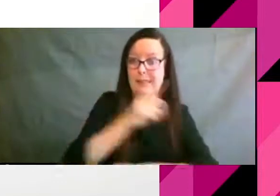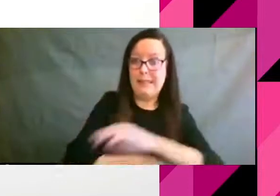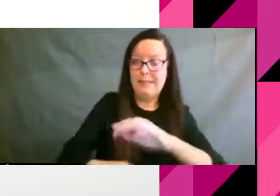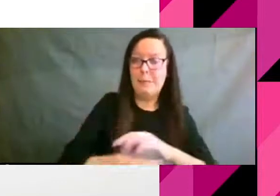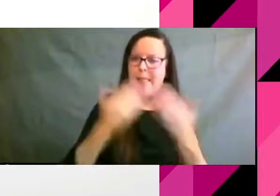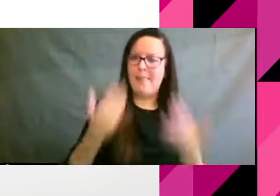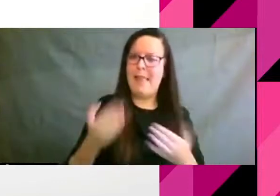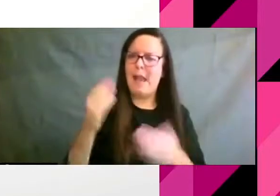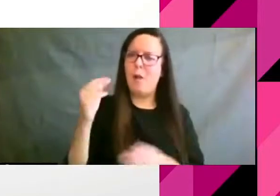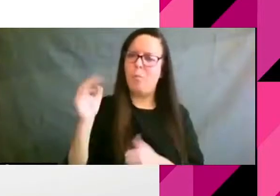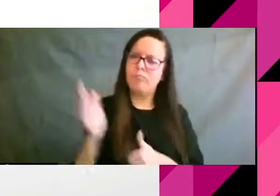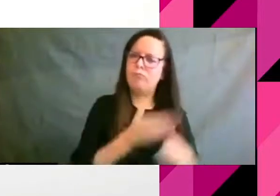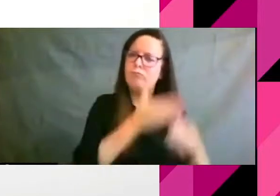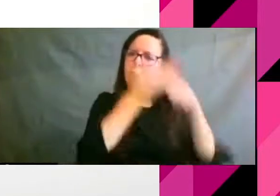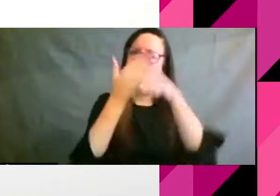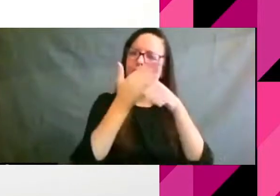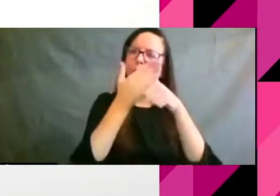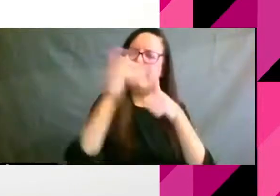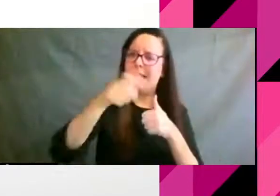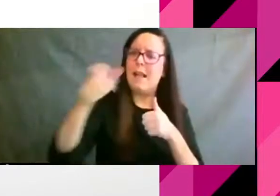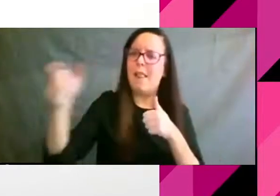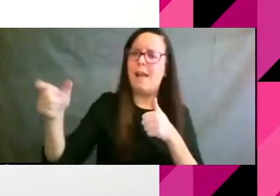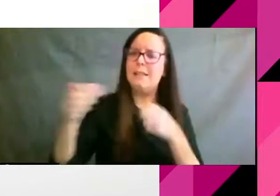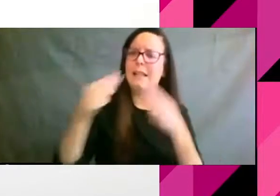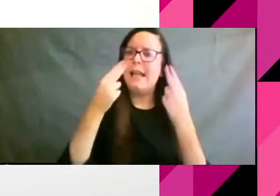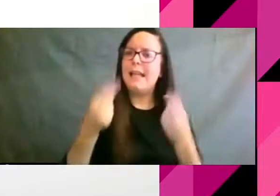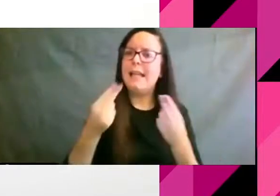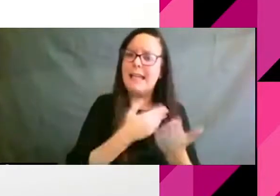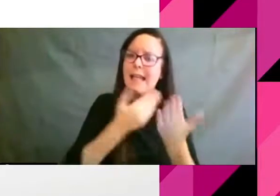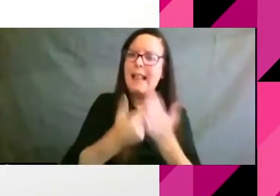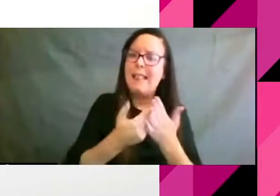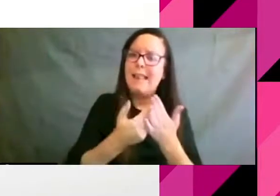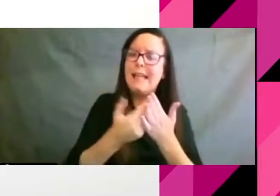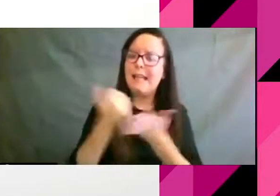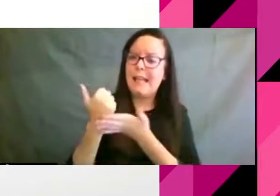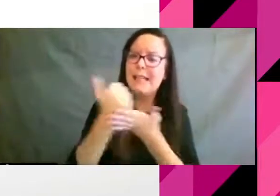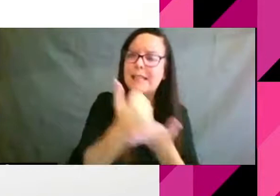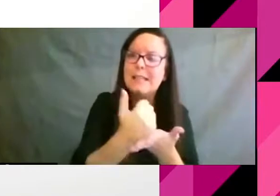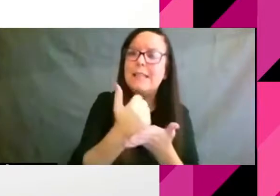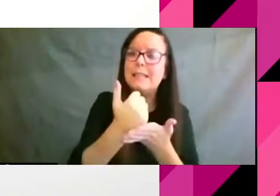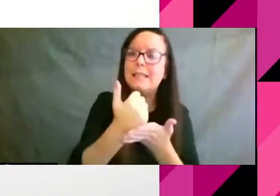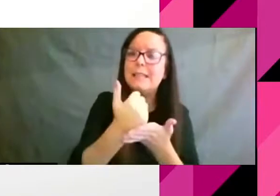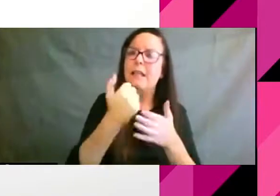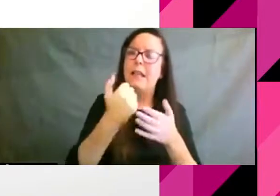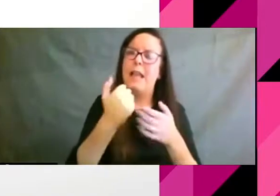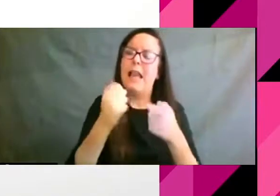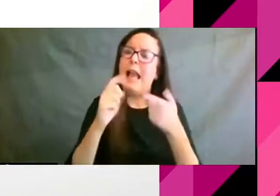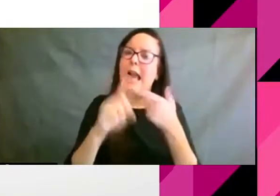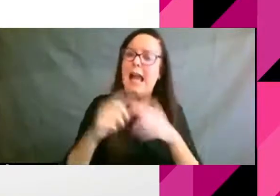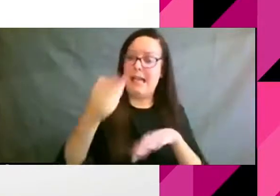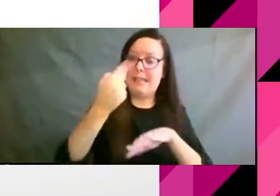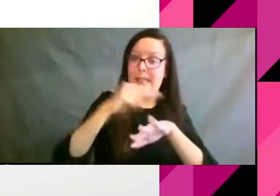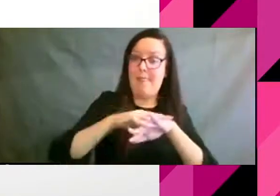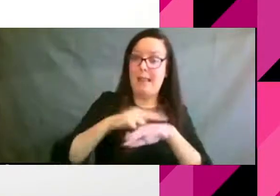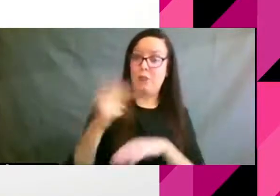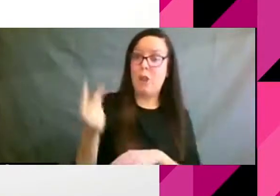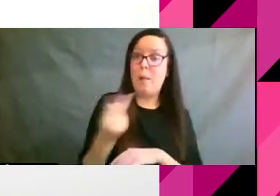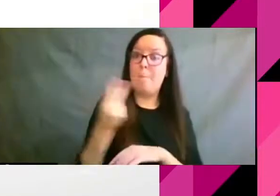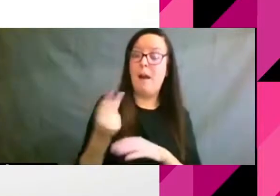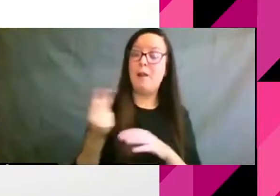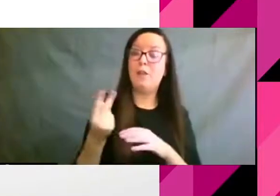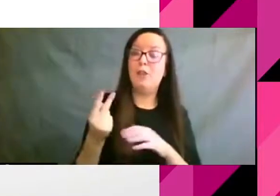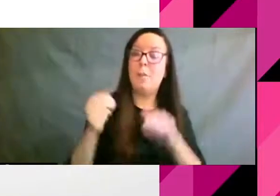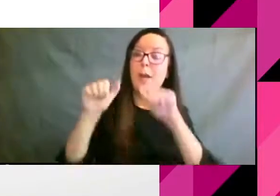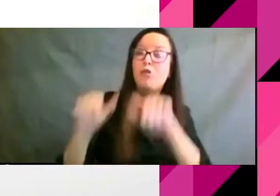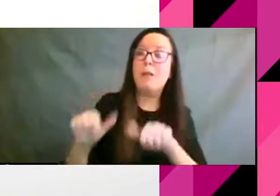for receipt of legal assistance under the federally funded component of the National Partnership Agreement on Legal